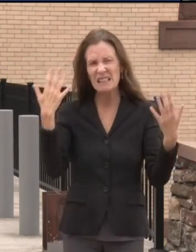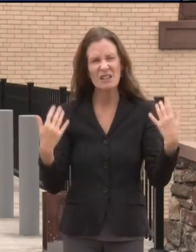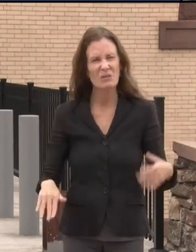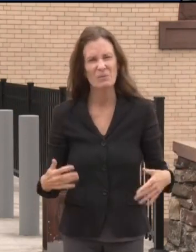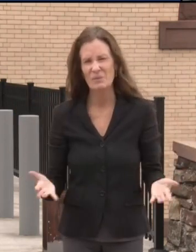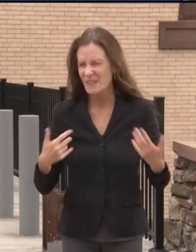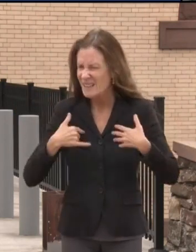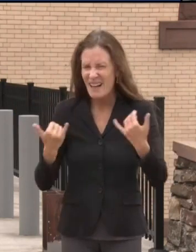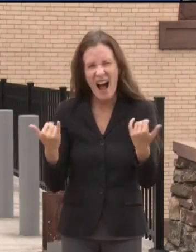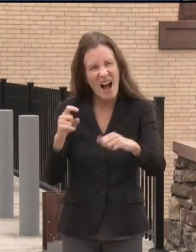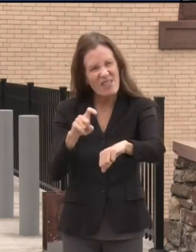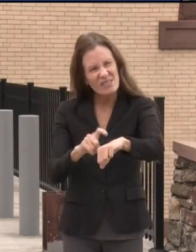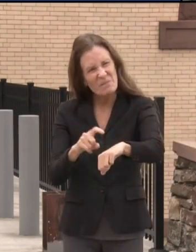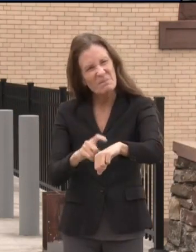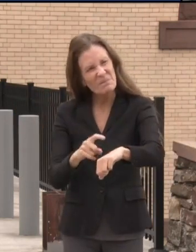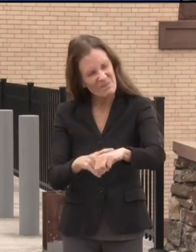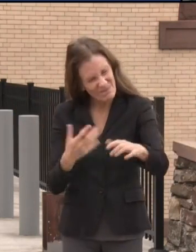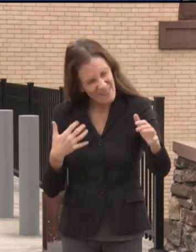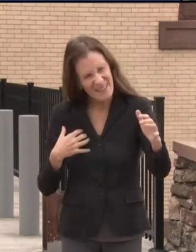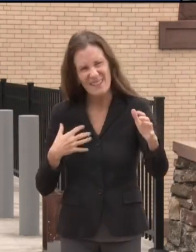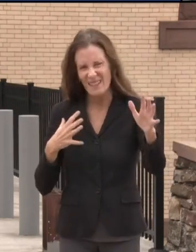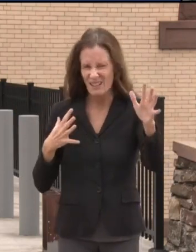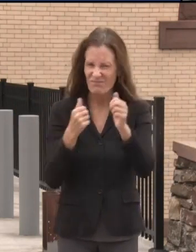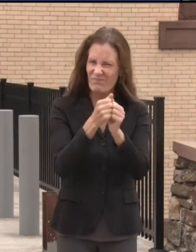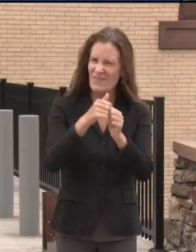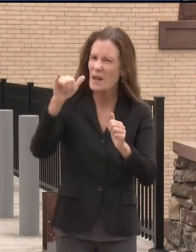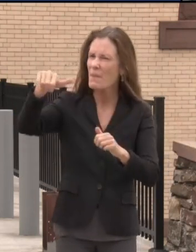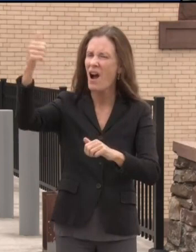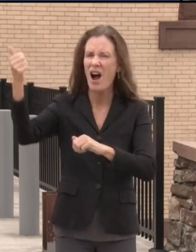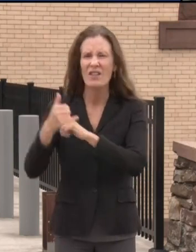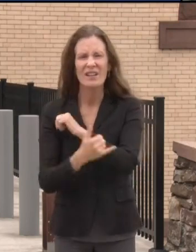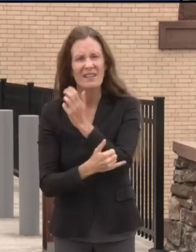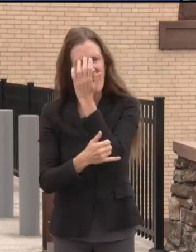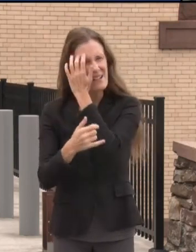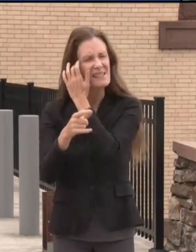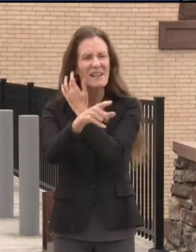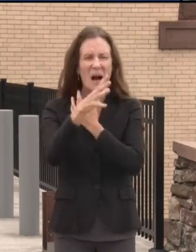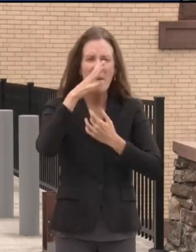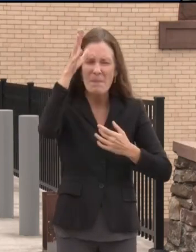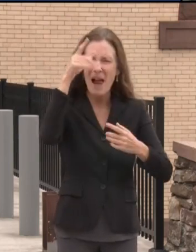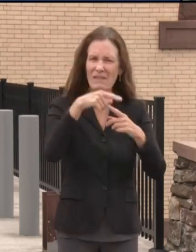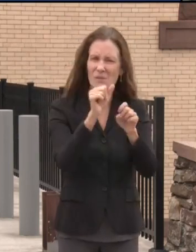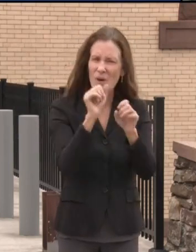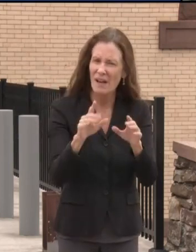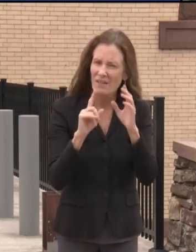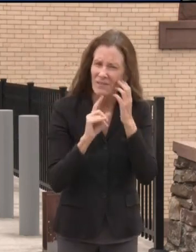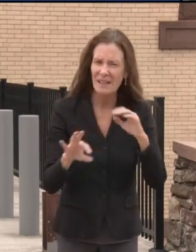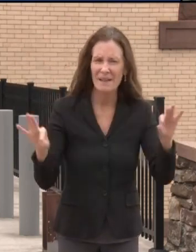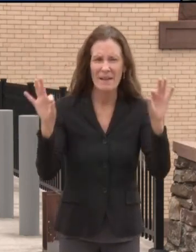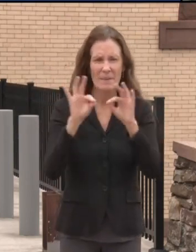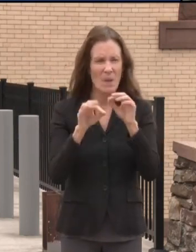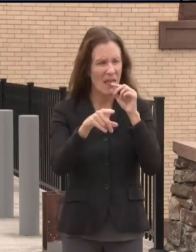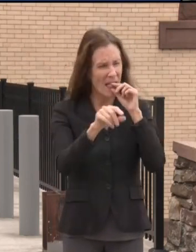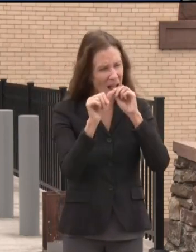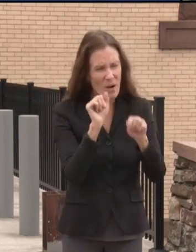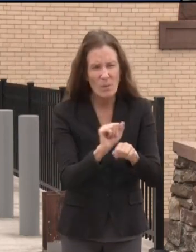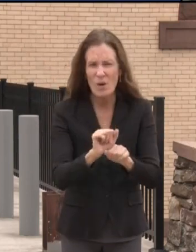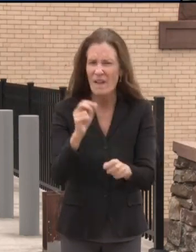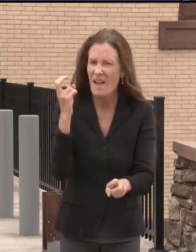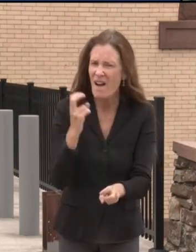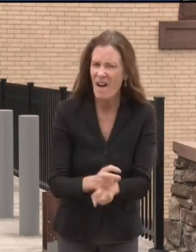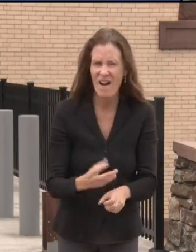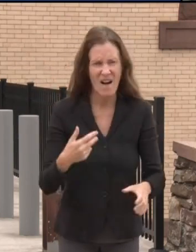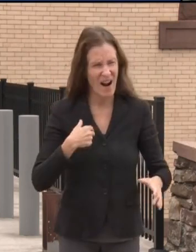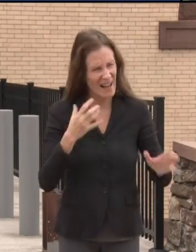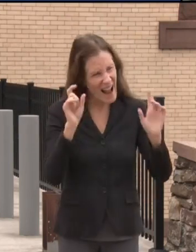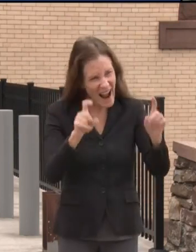up. Paid parental and sick leave is vital to keep families hard at work. It